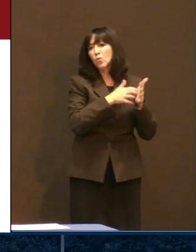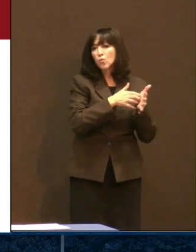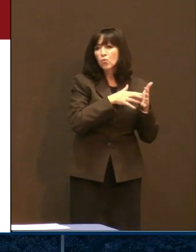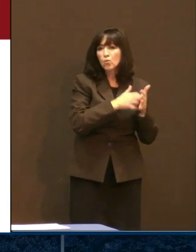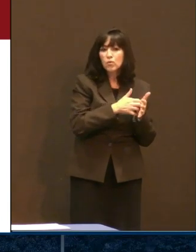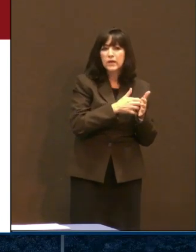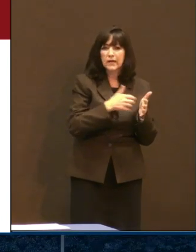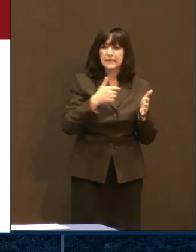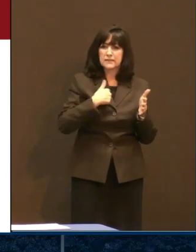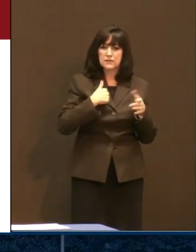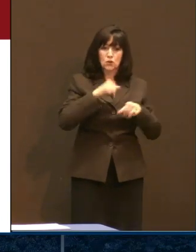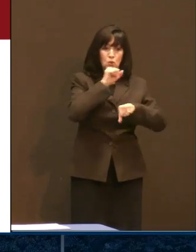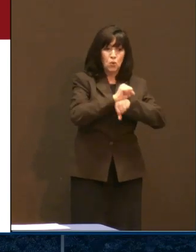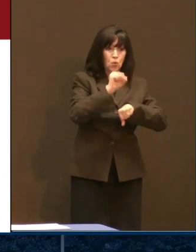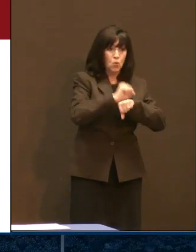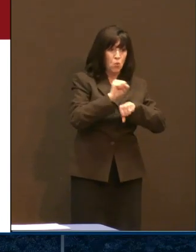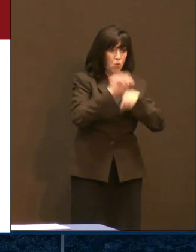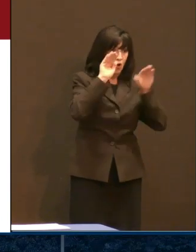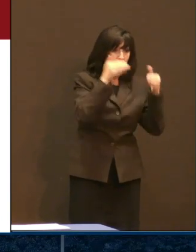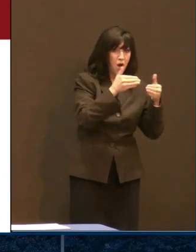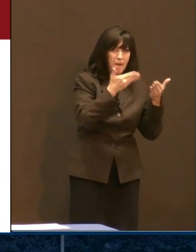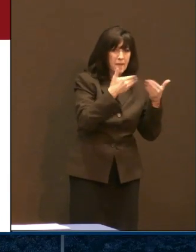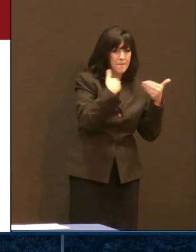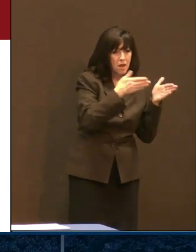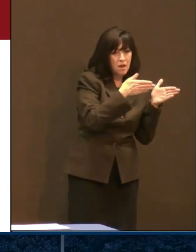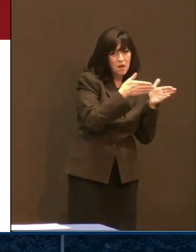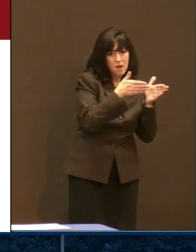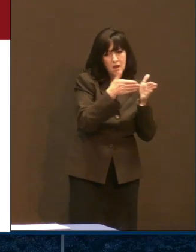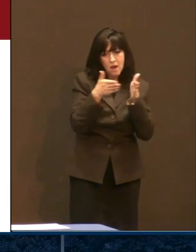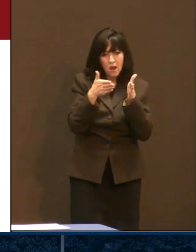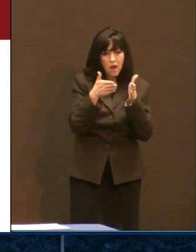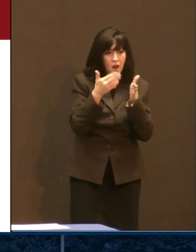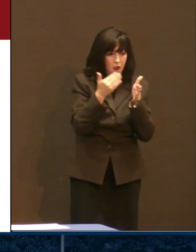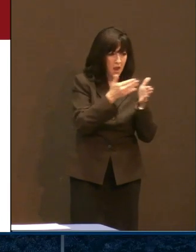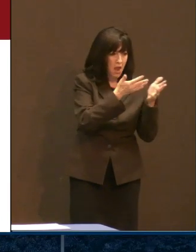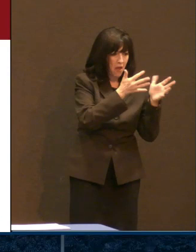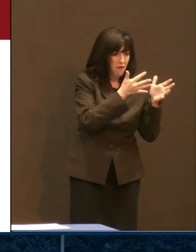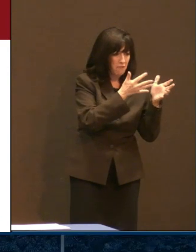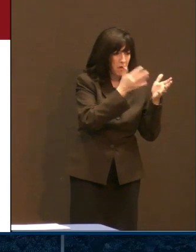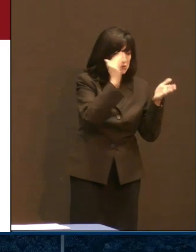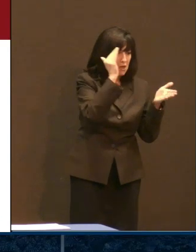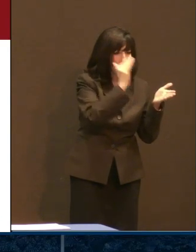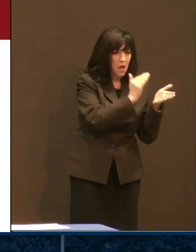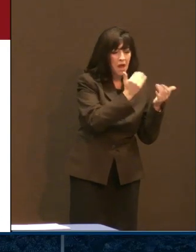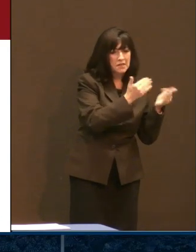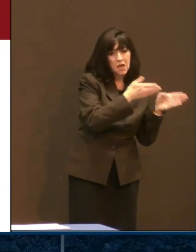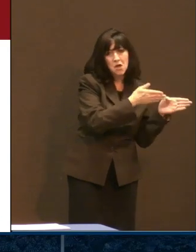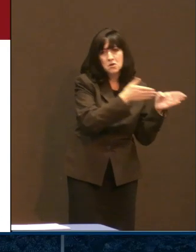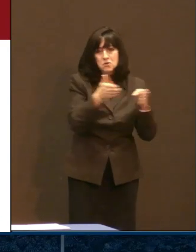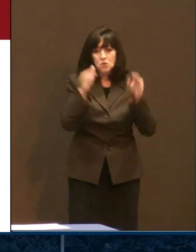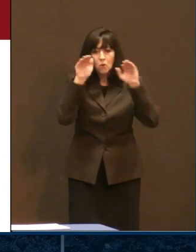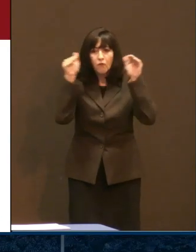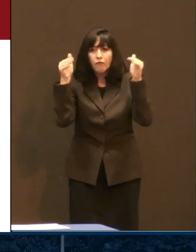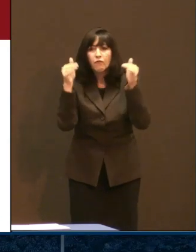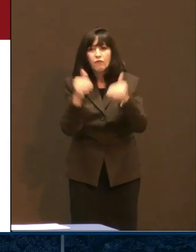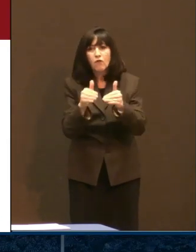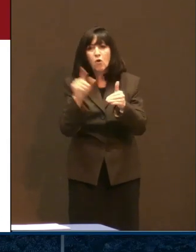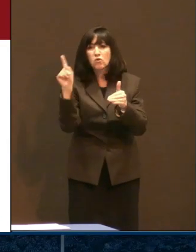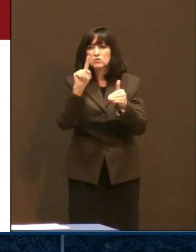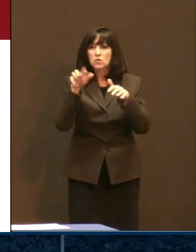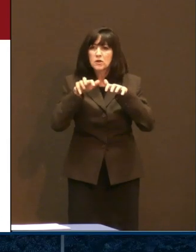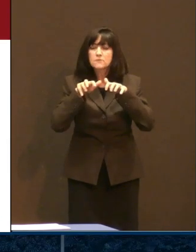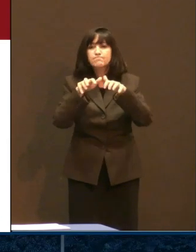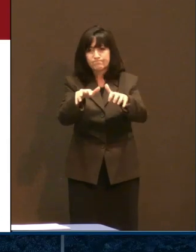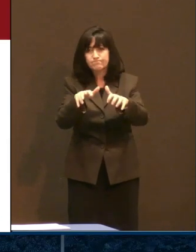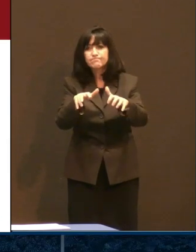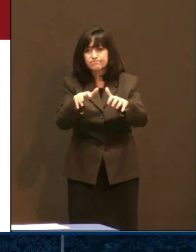it's going to have to be a multi-pronged approach. So, for example, some pharmacies, that would be a stationary site, but